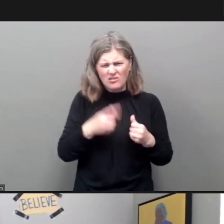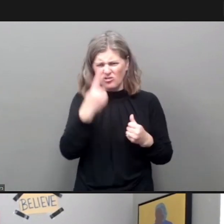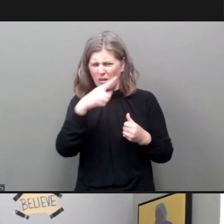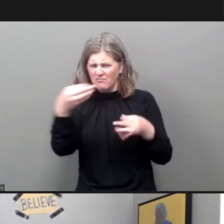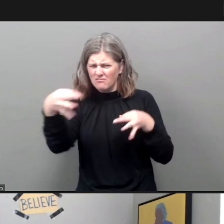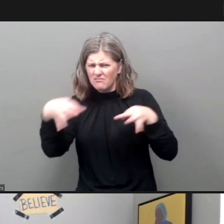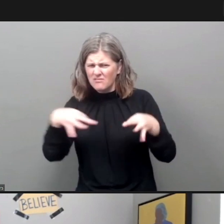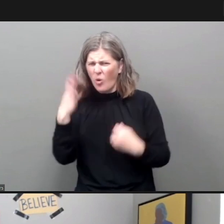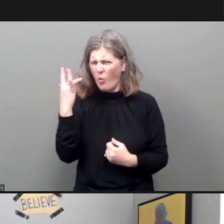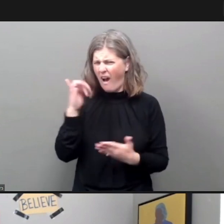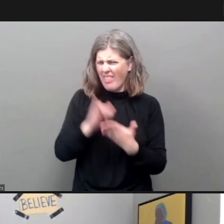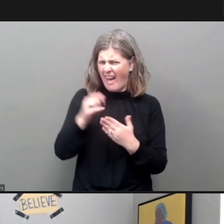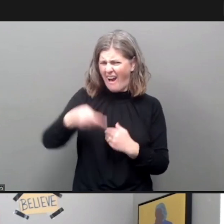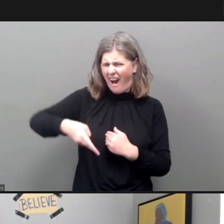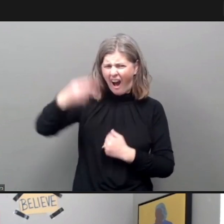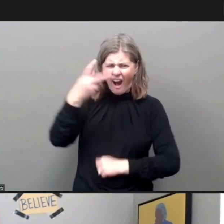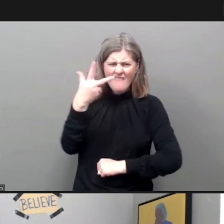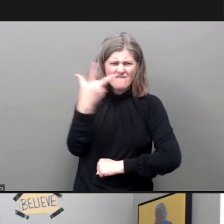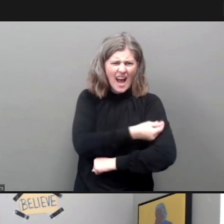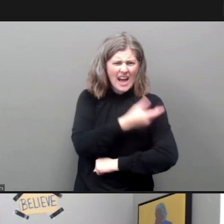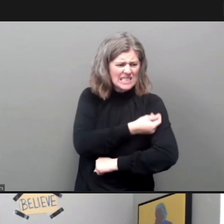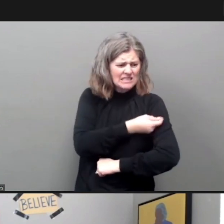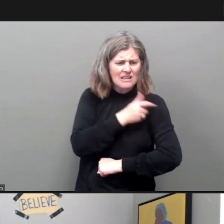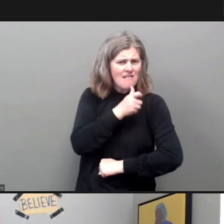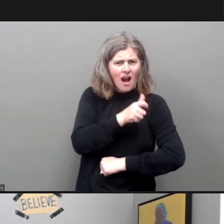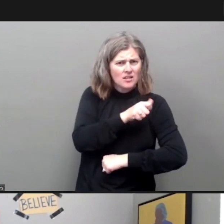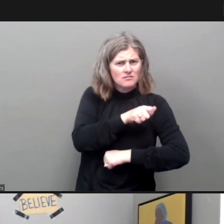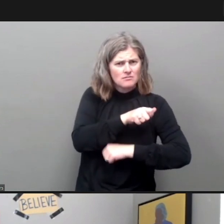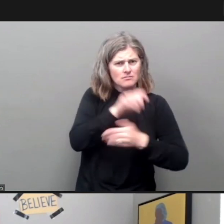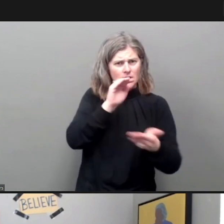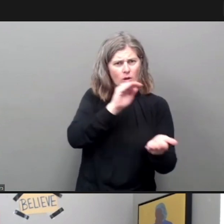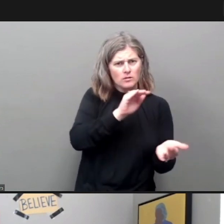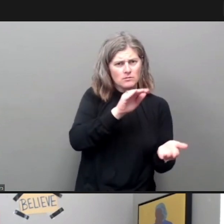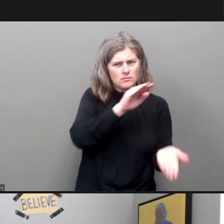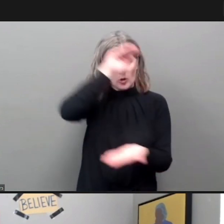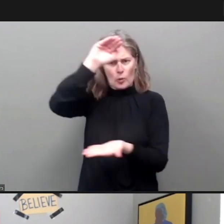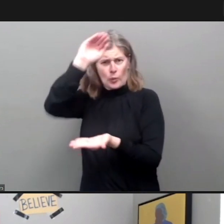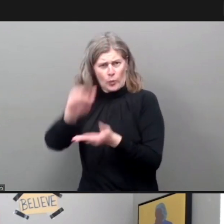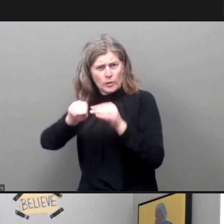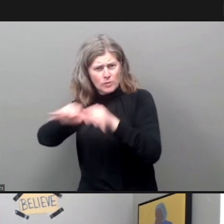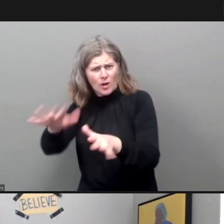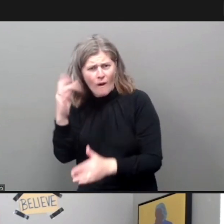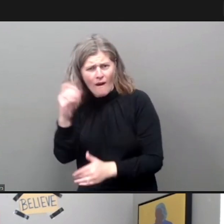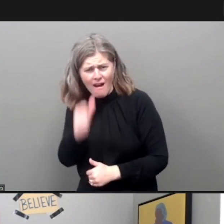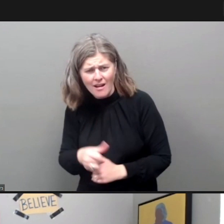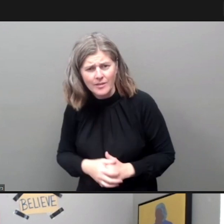little bit why that high vaccination rate isn't translating to the reductions in spread?